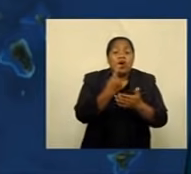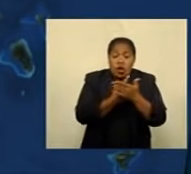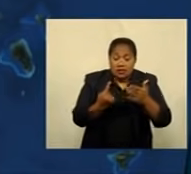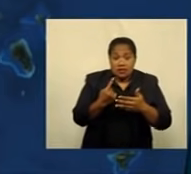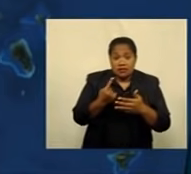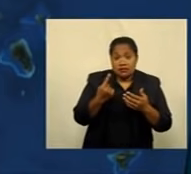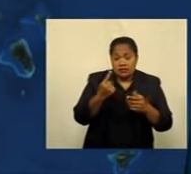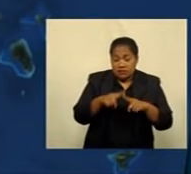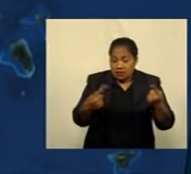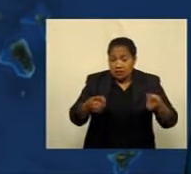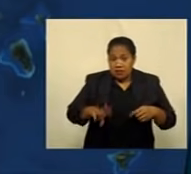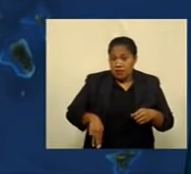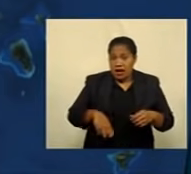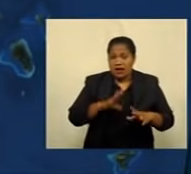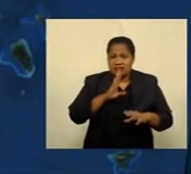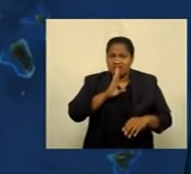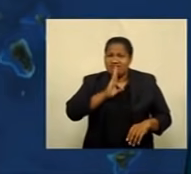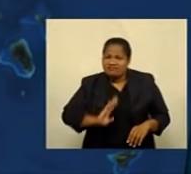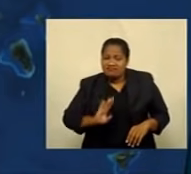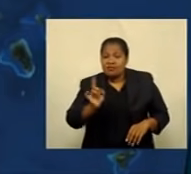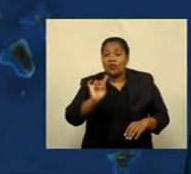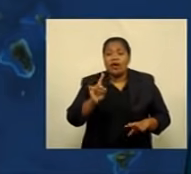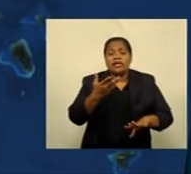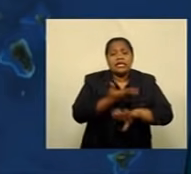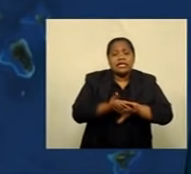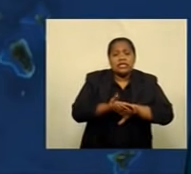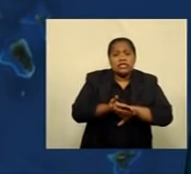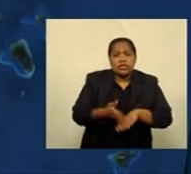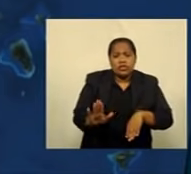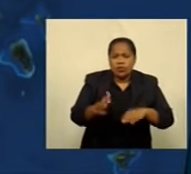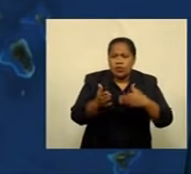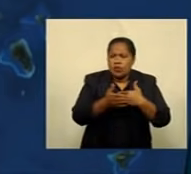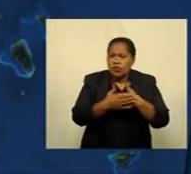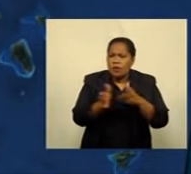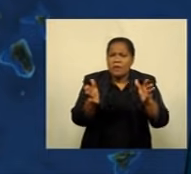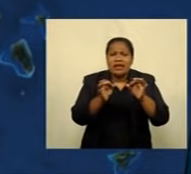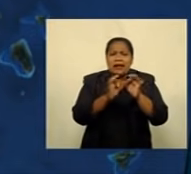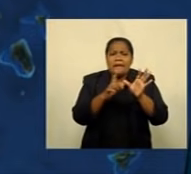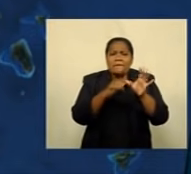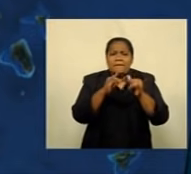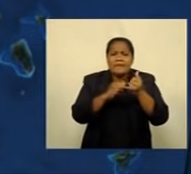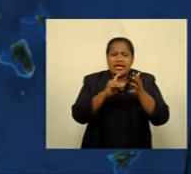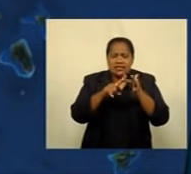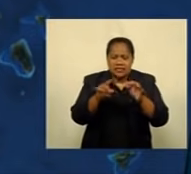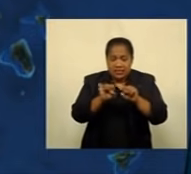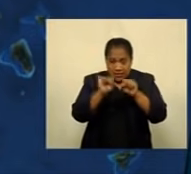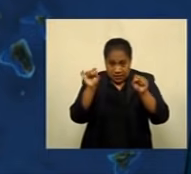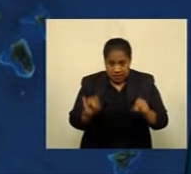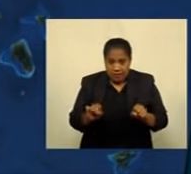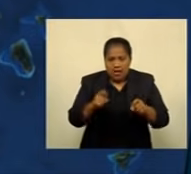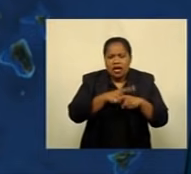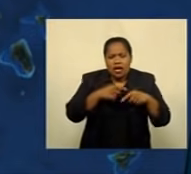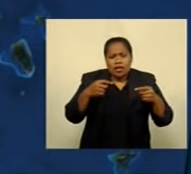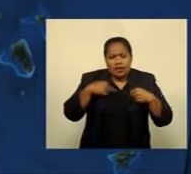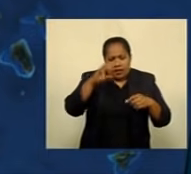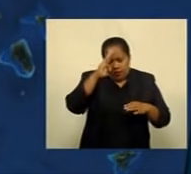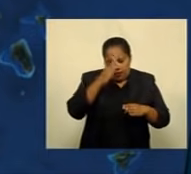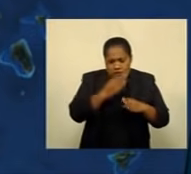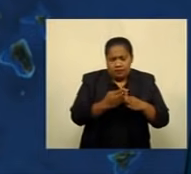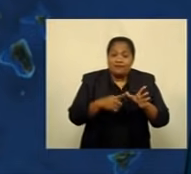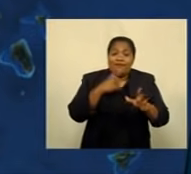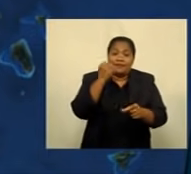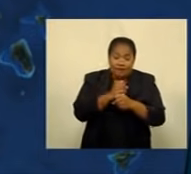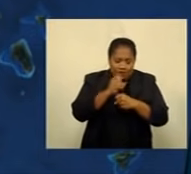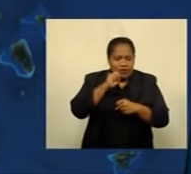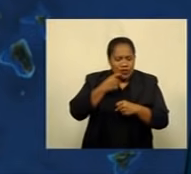of the new open base system, and we hope say that the IG will